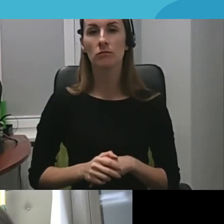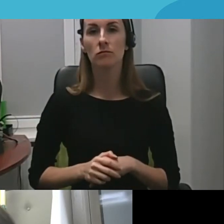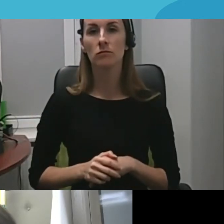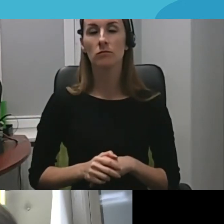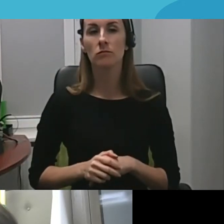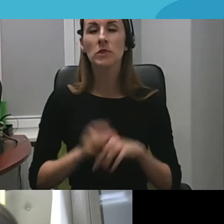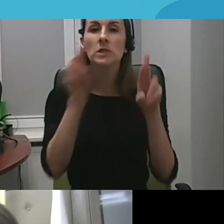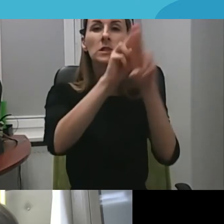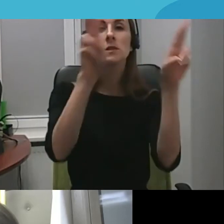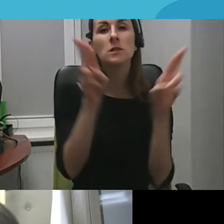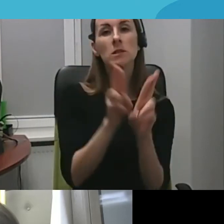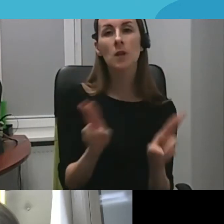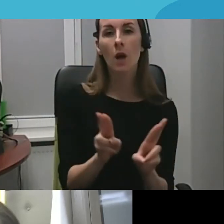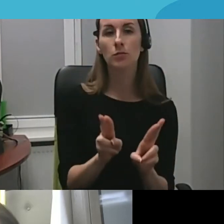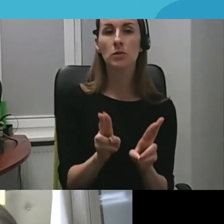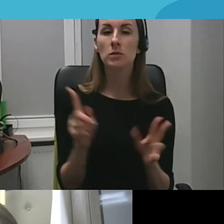involved in